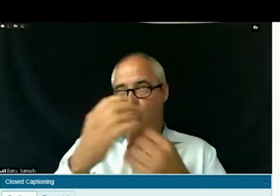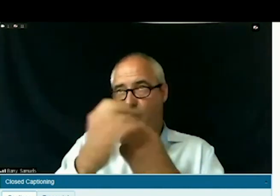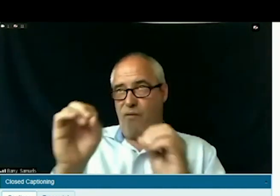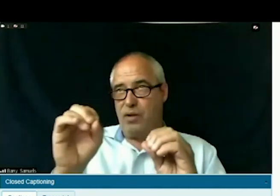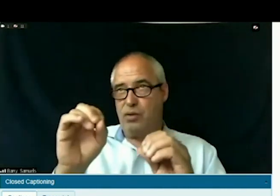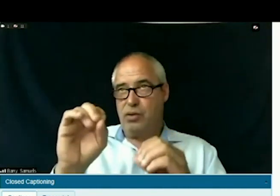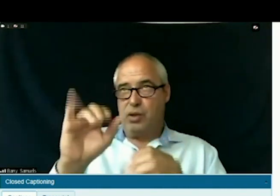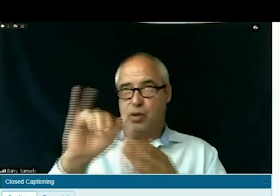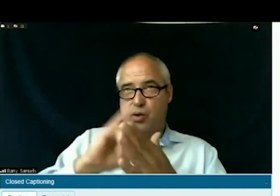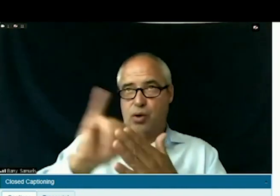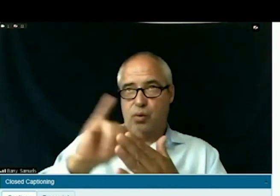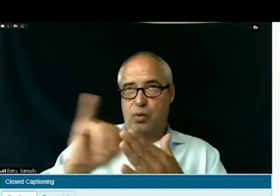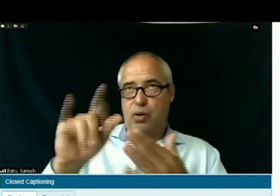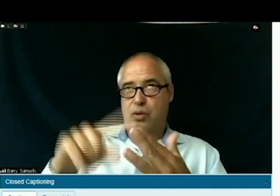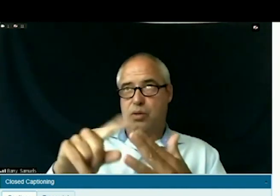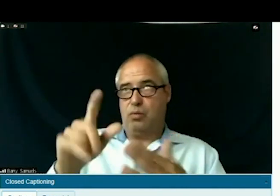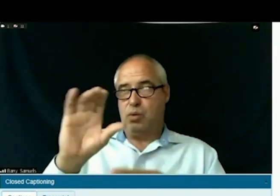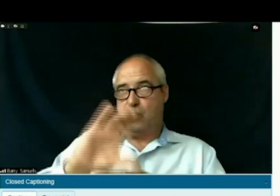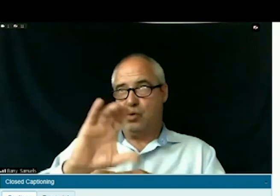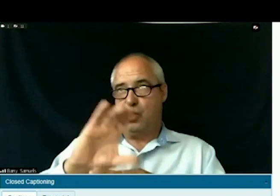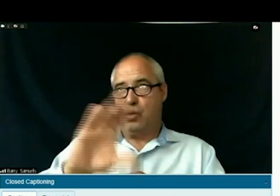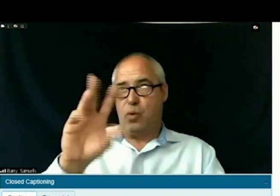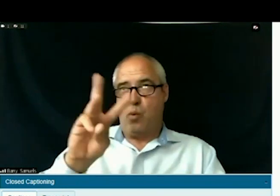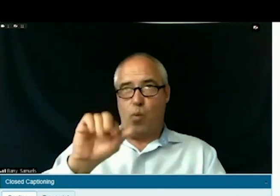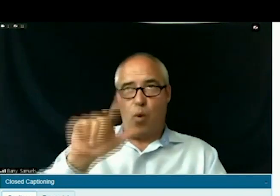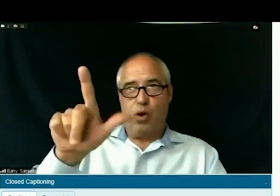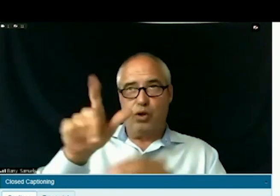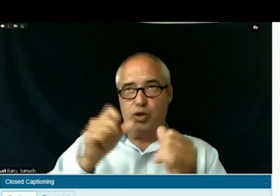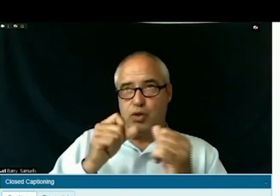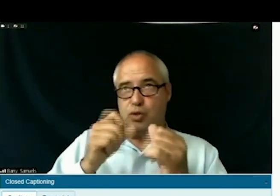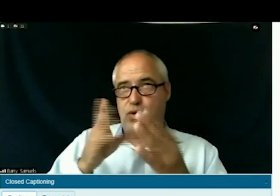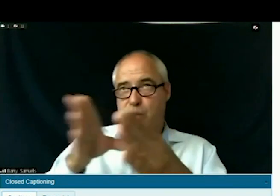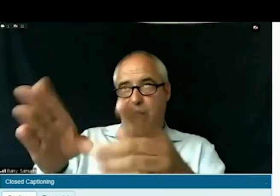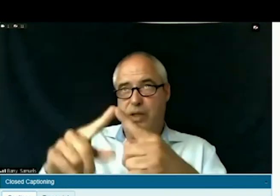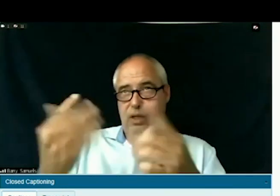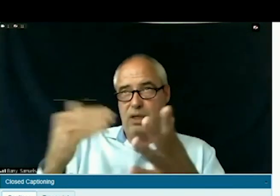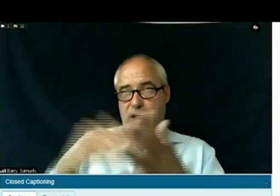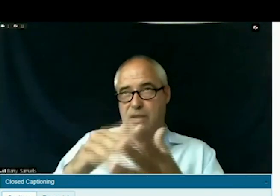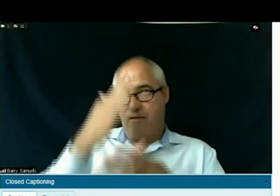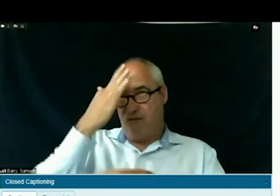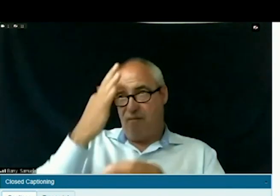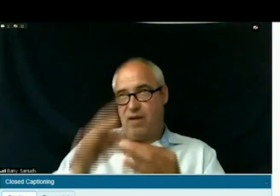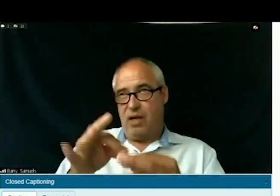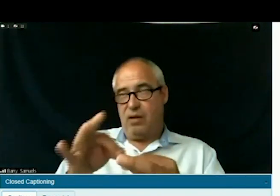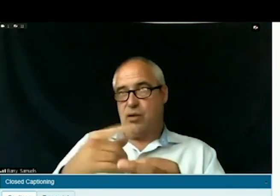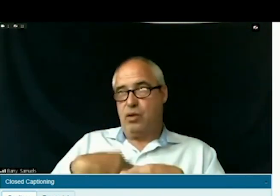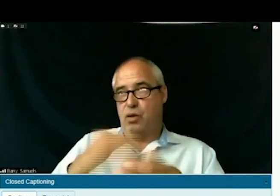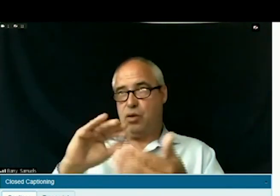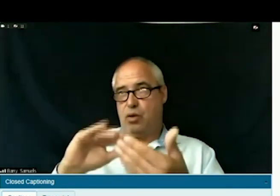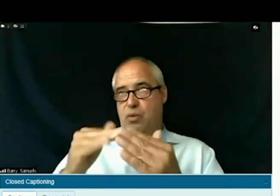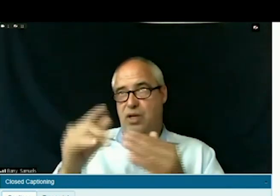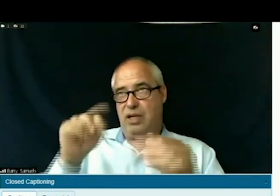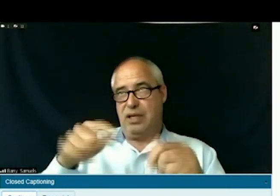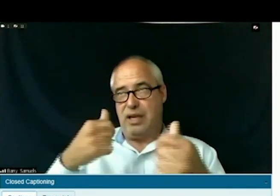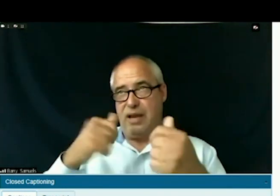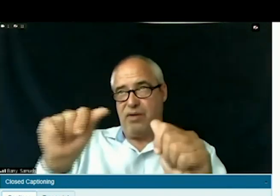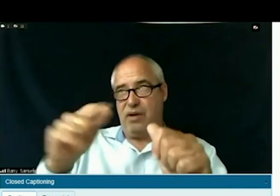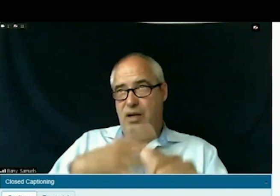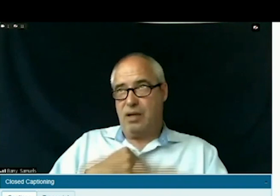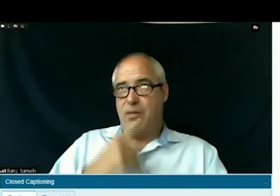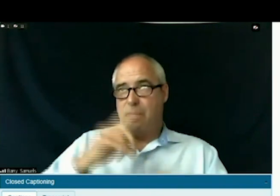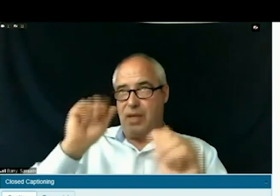and Trinity Church, Wall Street, again, engaging the faith community in these efforts. So I'd like to be able